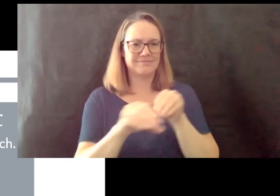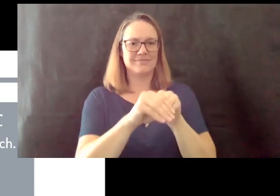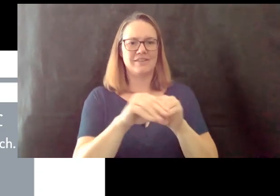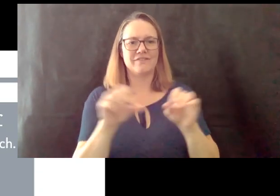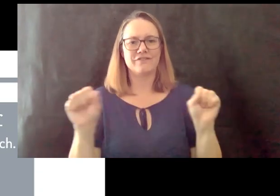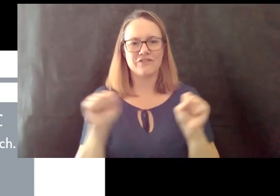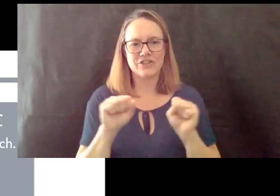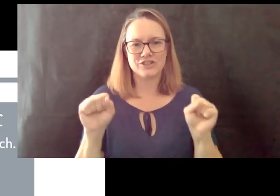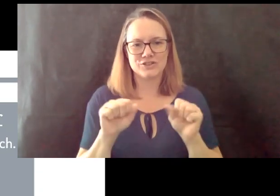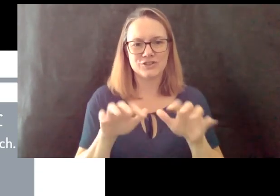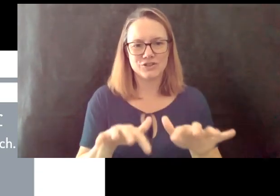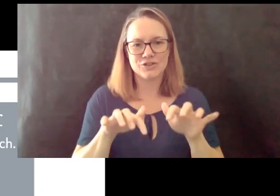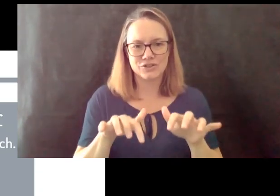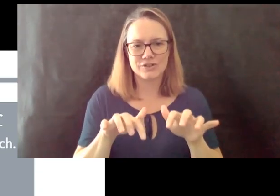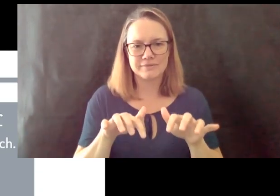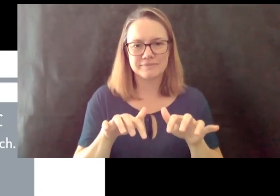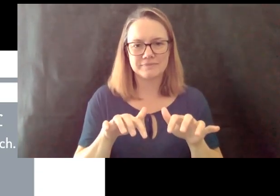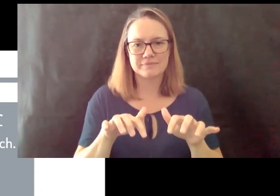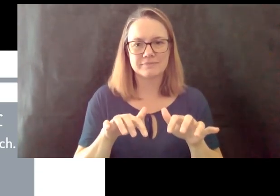lot of pre-packaged meals.